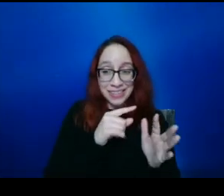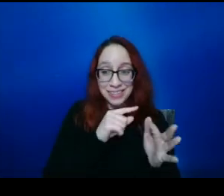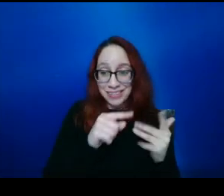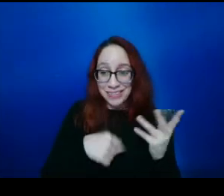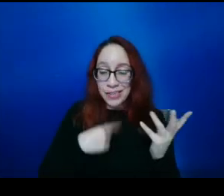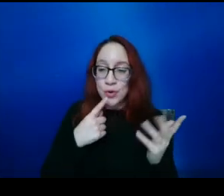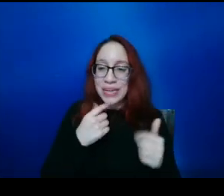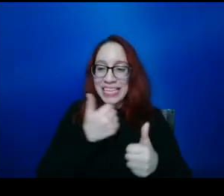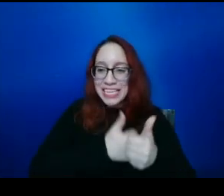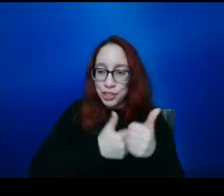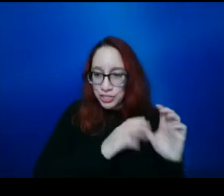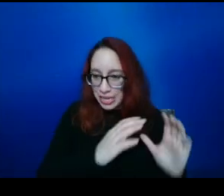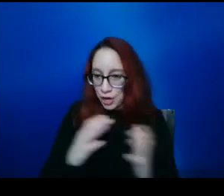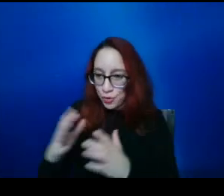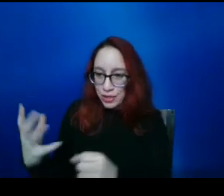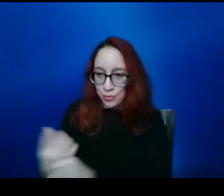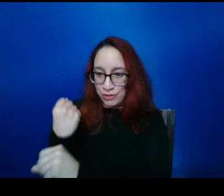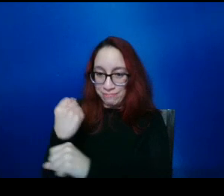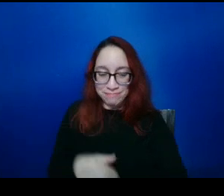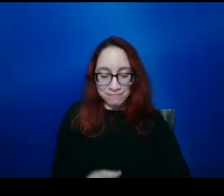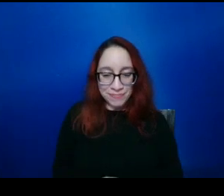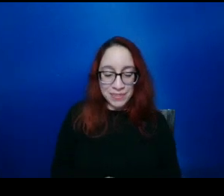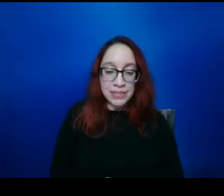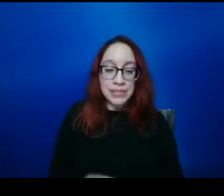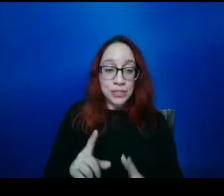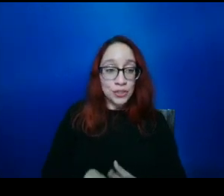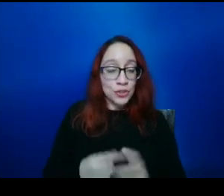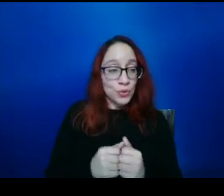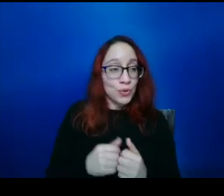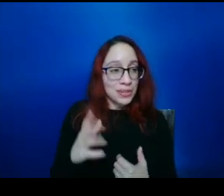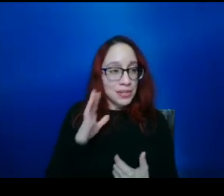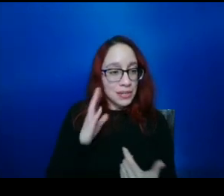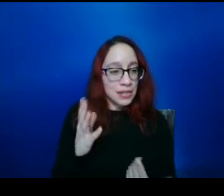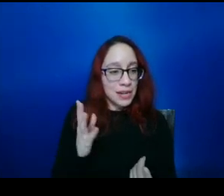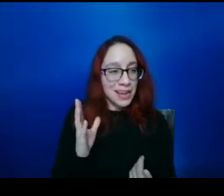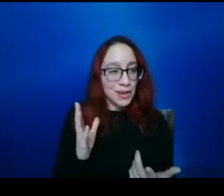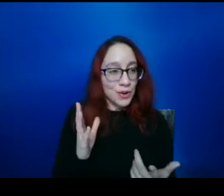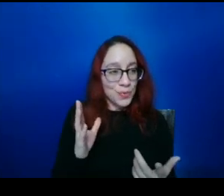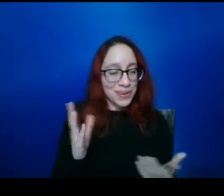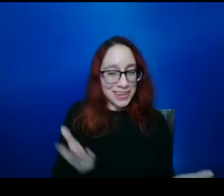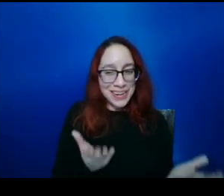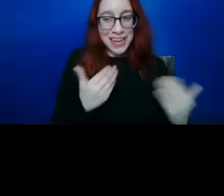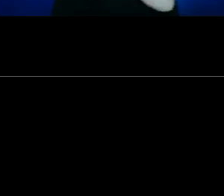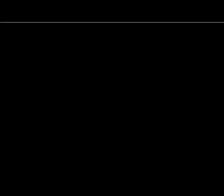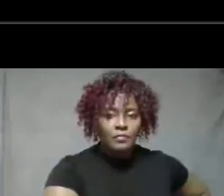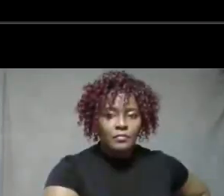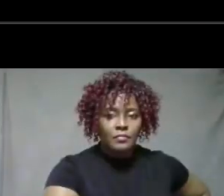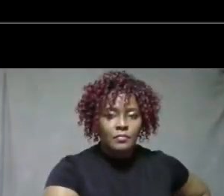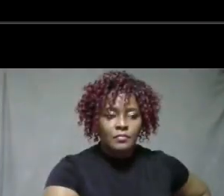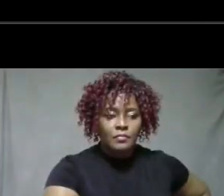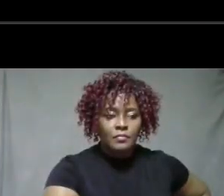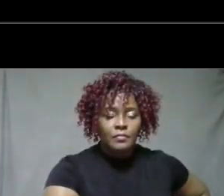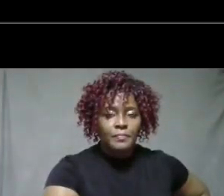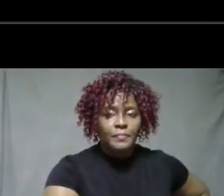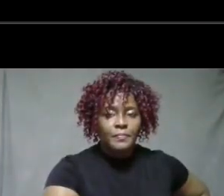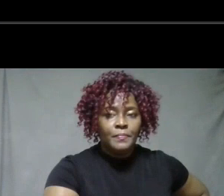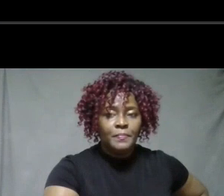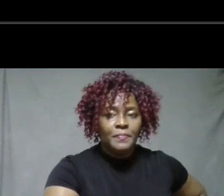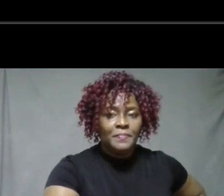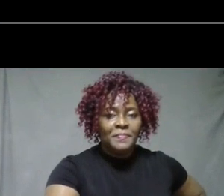listing each category that they won. Beginning with, and we're joined by them today, the Boynton Beach Garden Club, who won